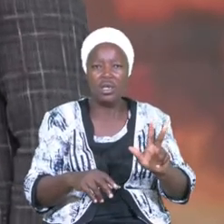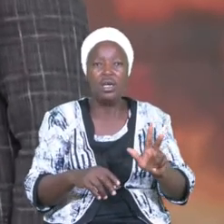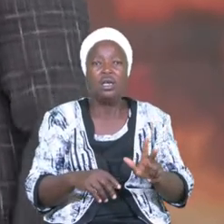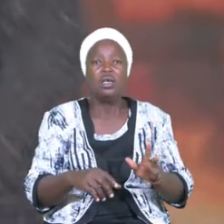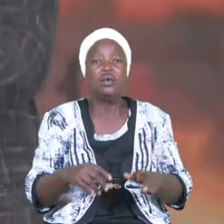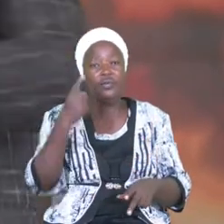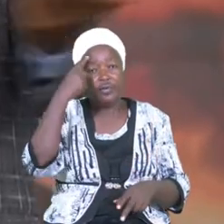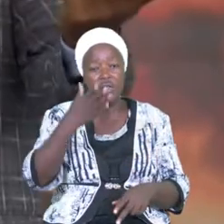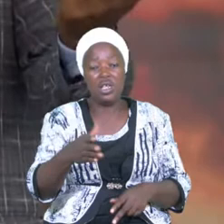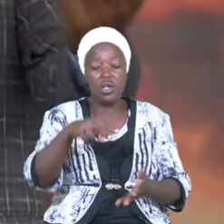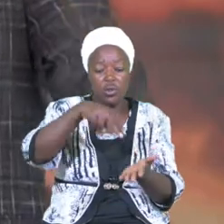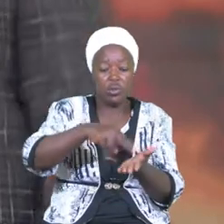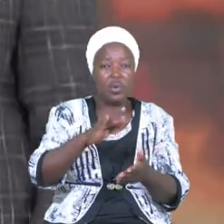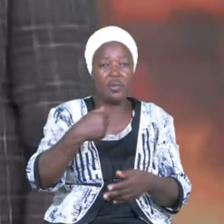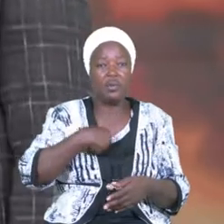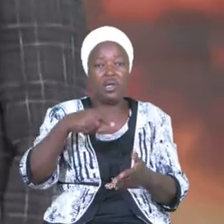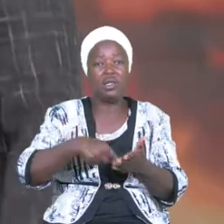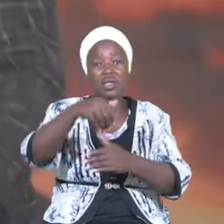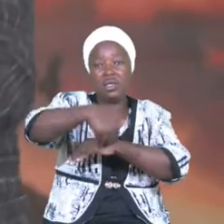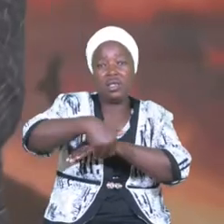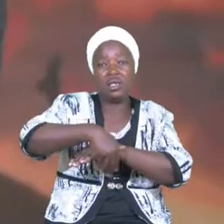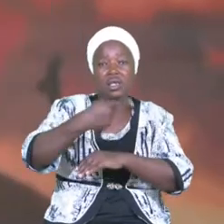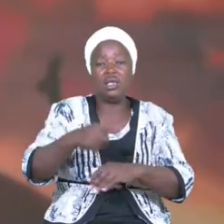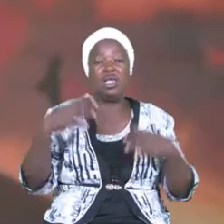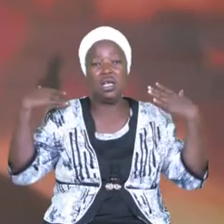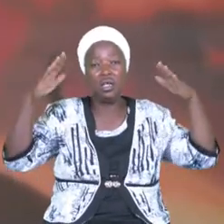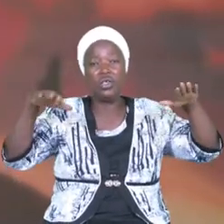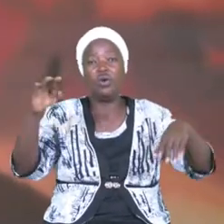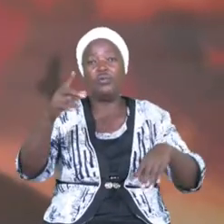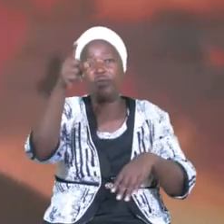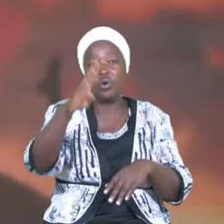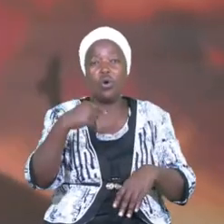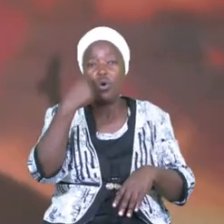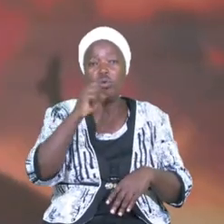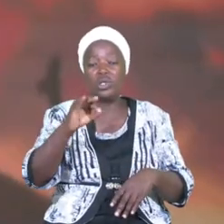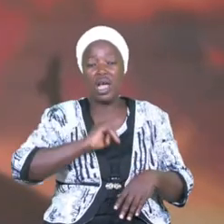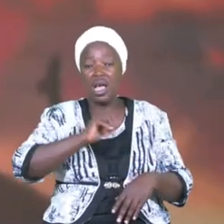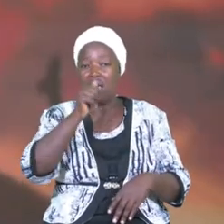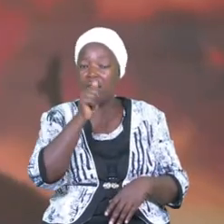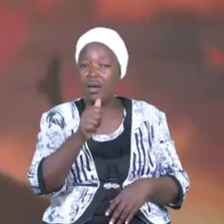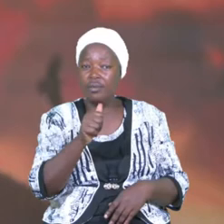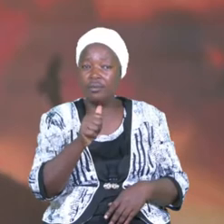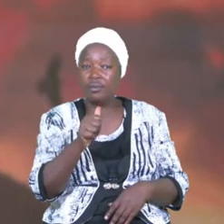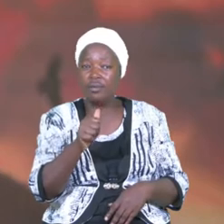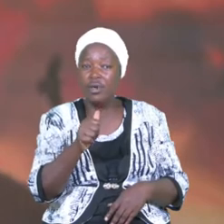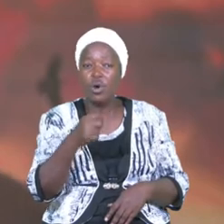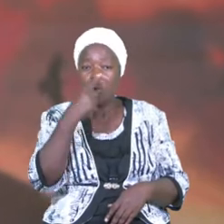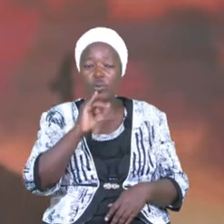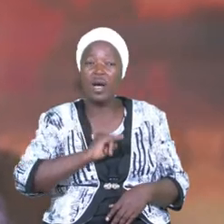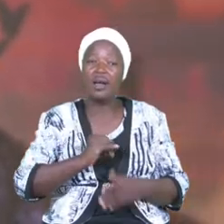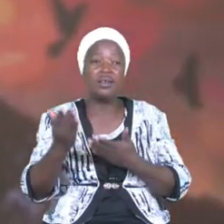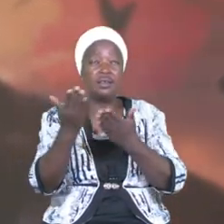night the angel of God, whose I am and whom I serve.